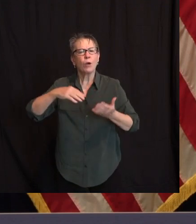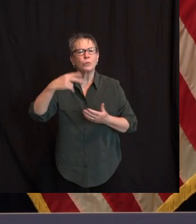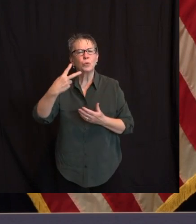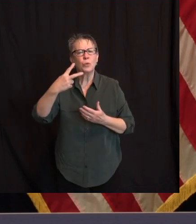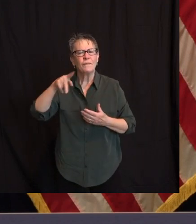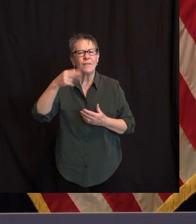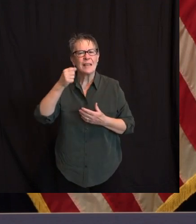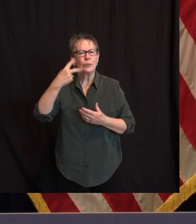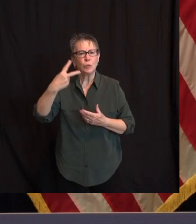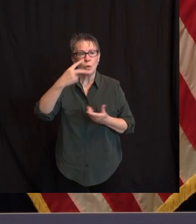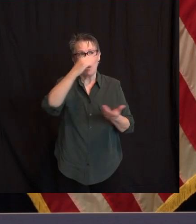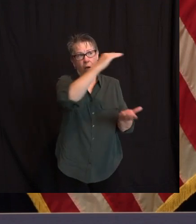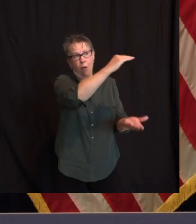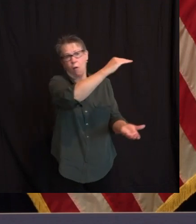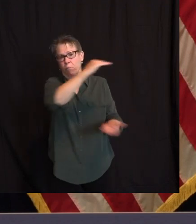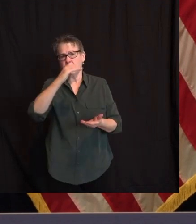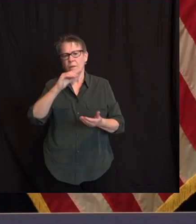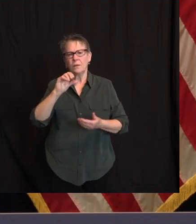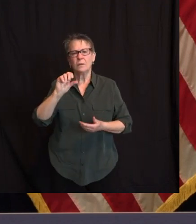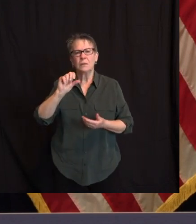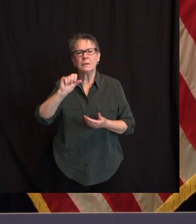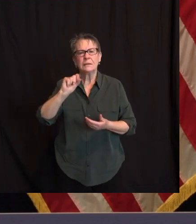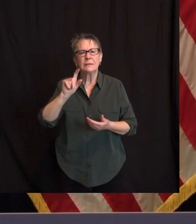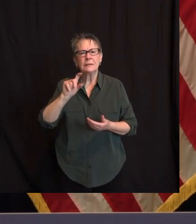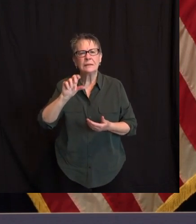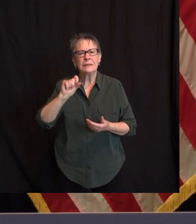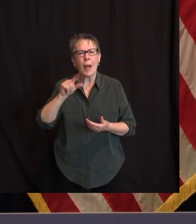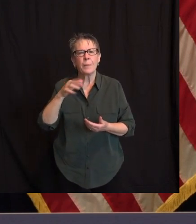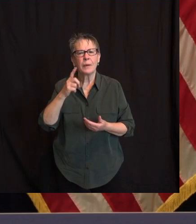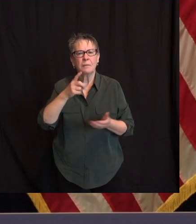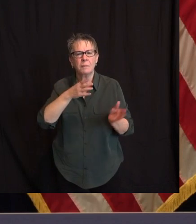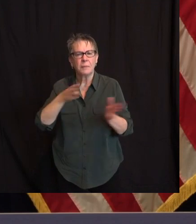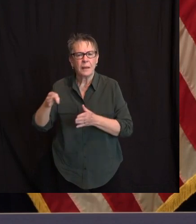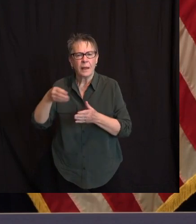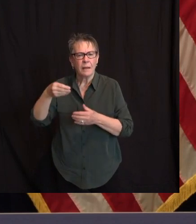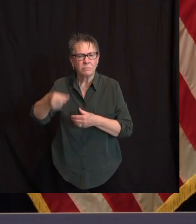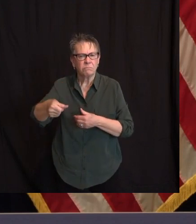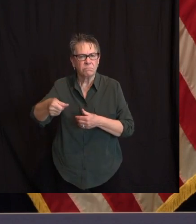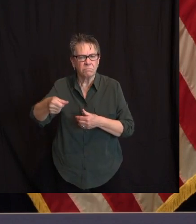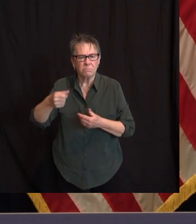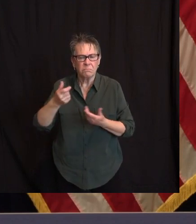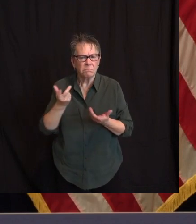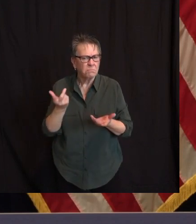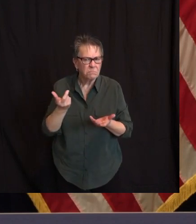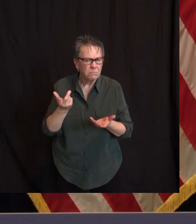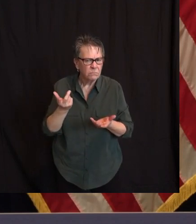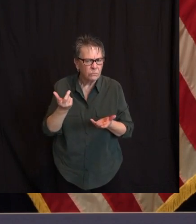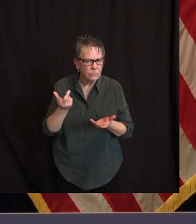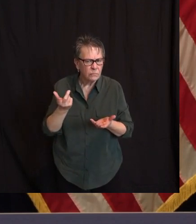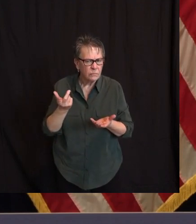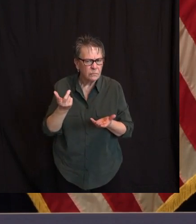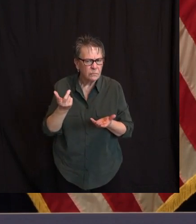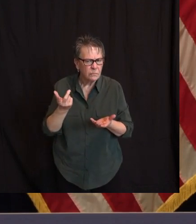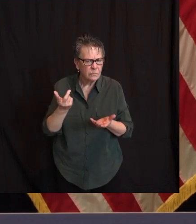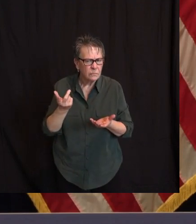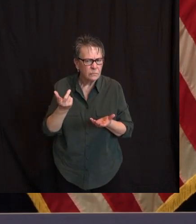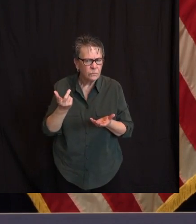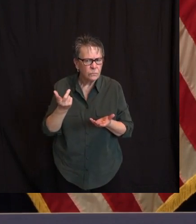been used for? Does Jersey need more money from the federal government to help this process? And if so, why?